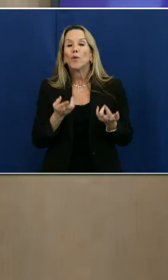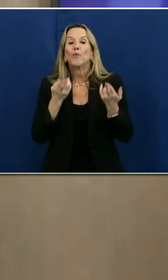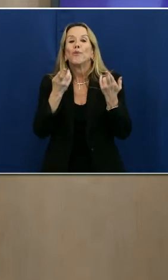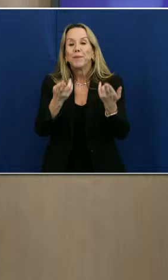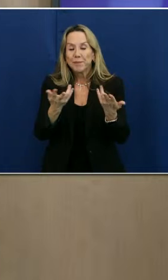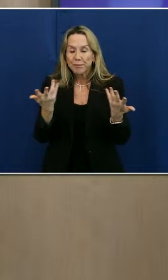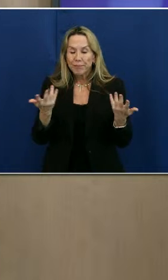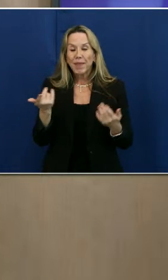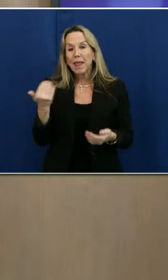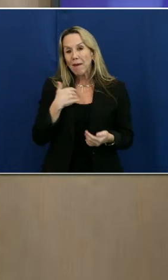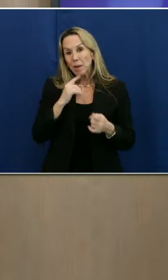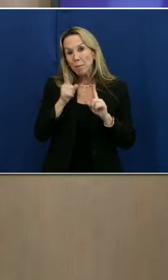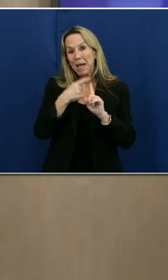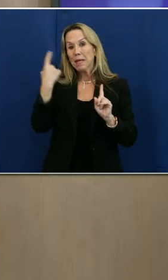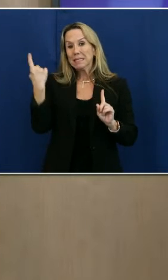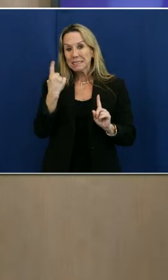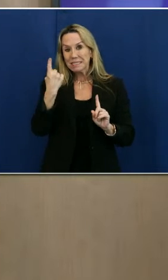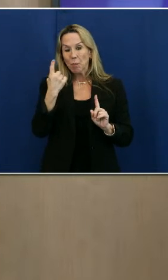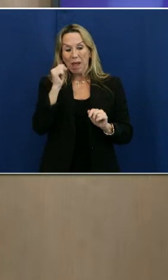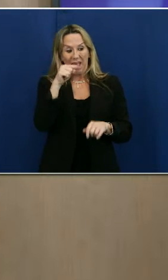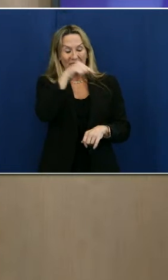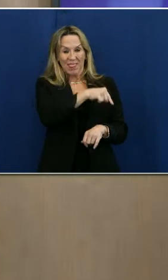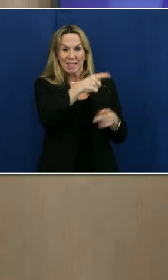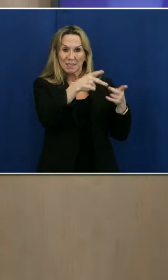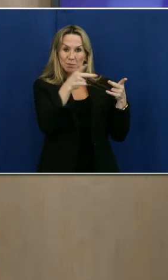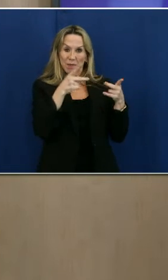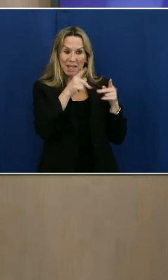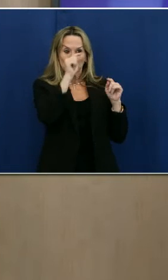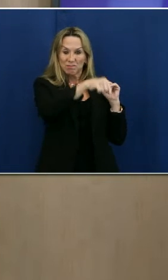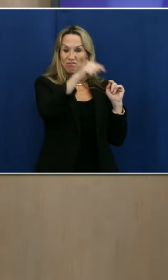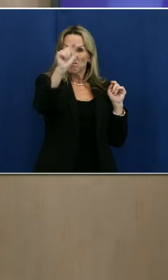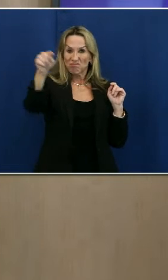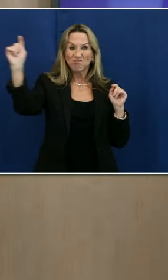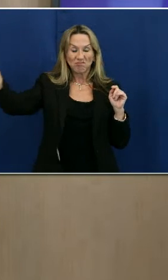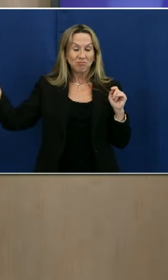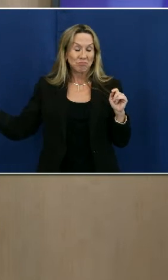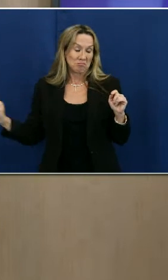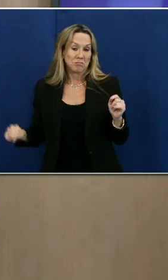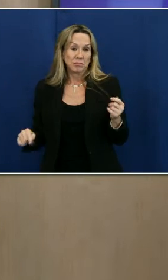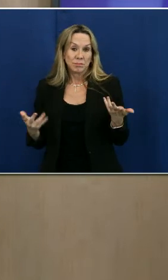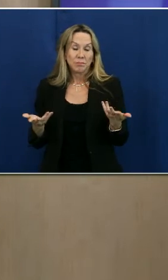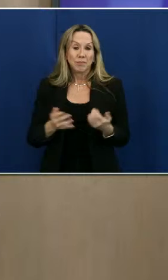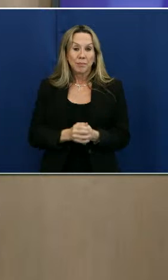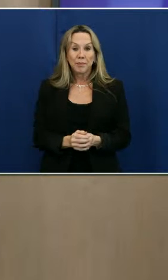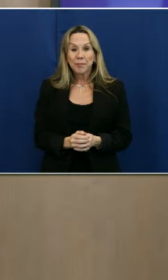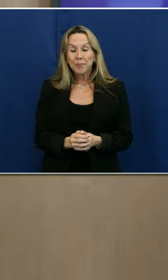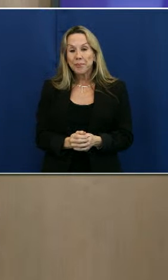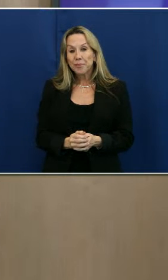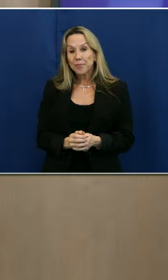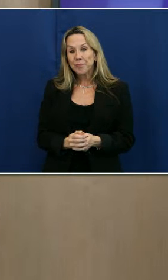having someone at the facility, because the